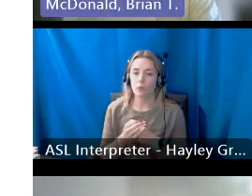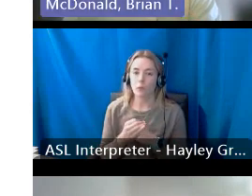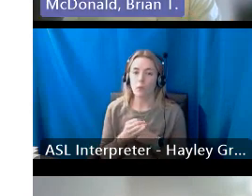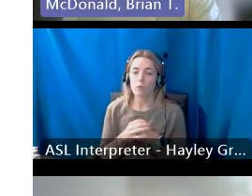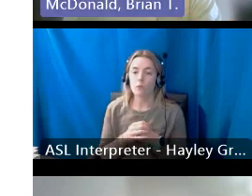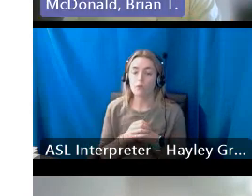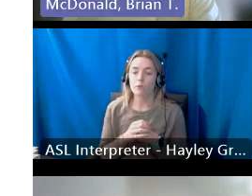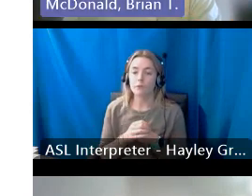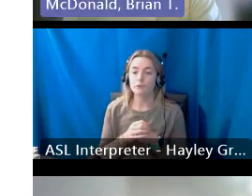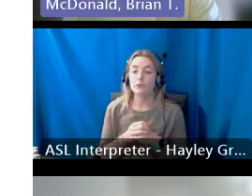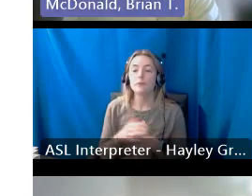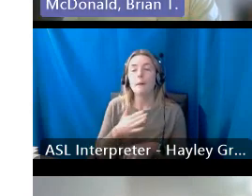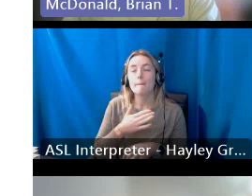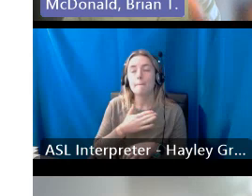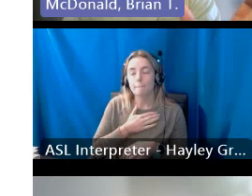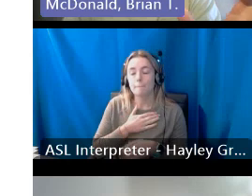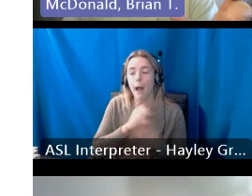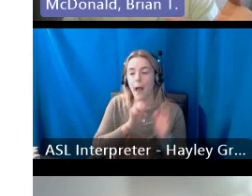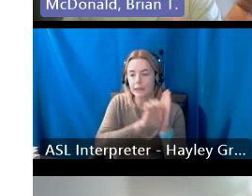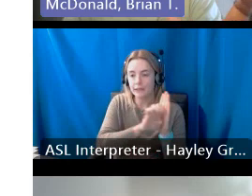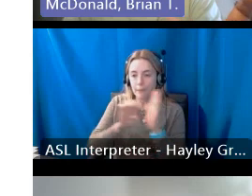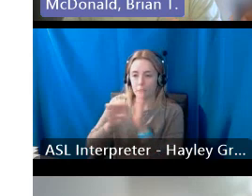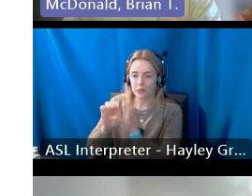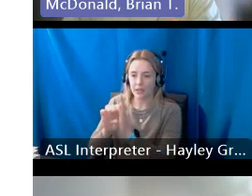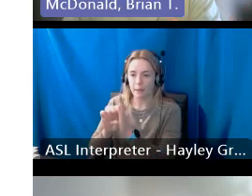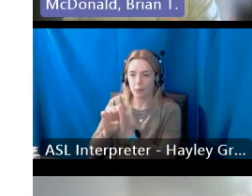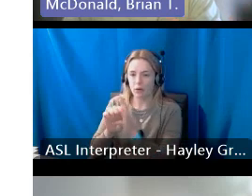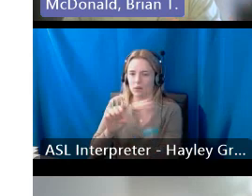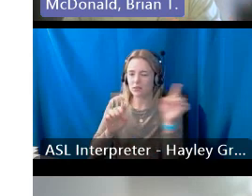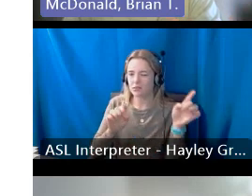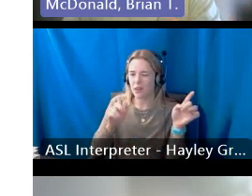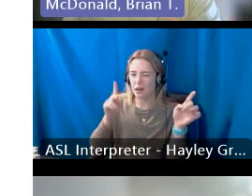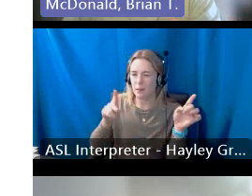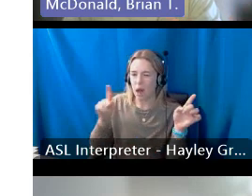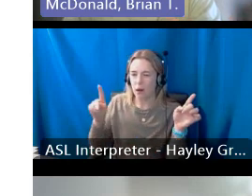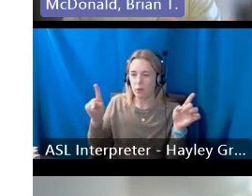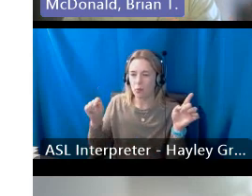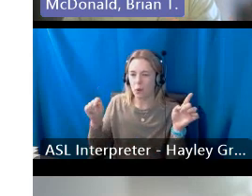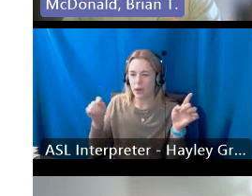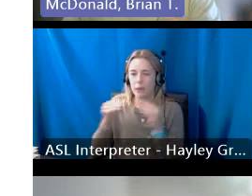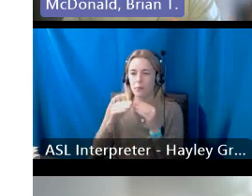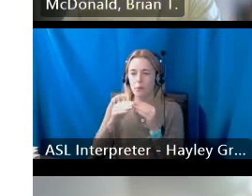And when I show you my example, this will resonate probably a little more